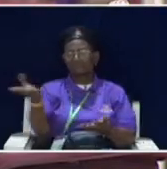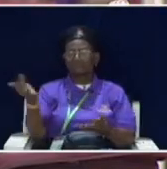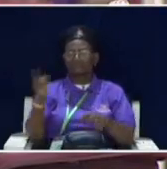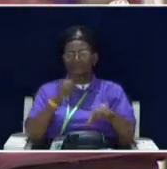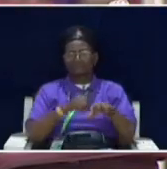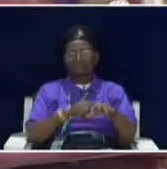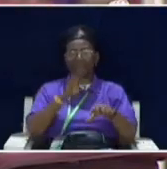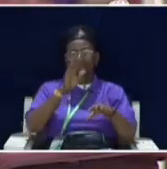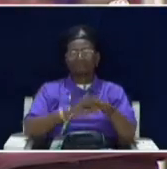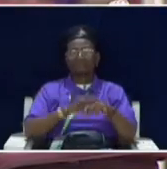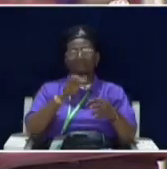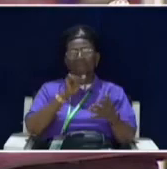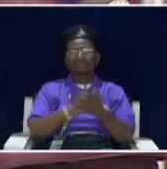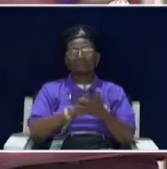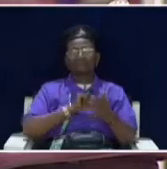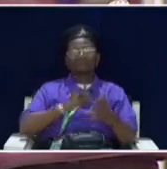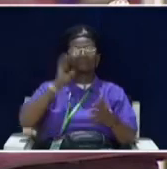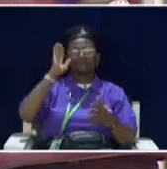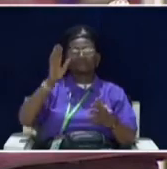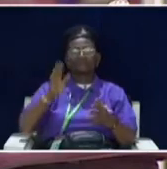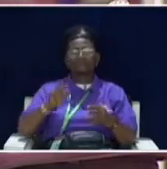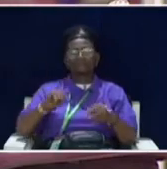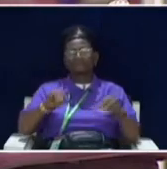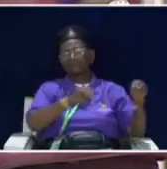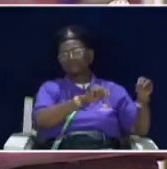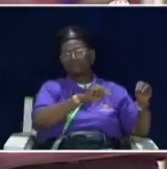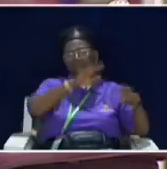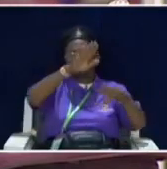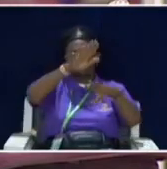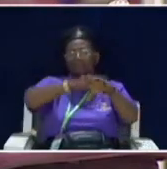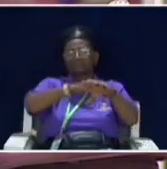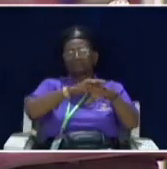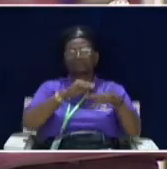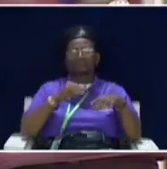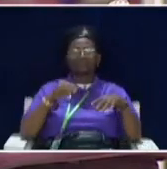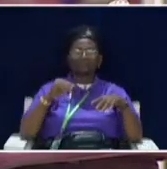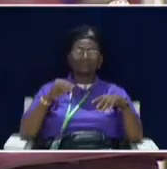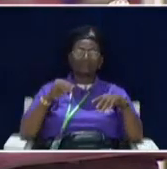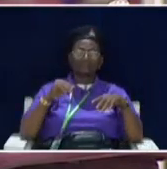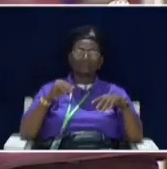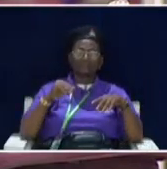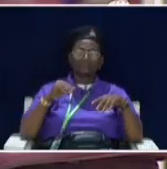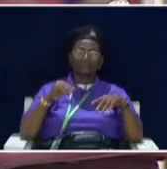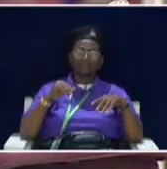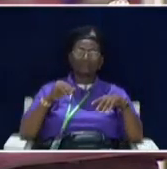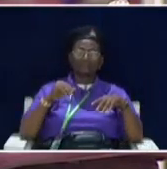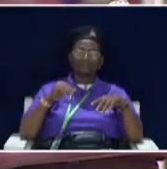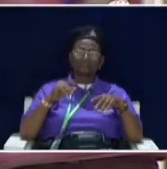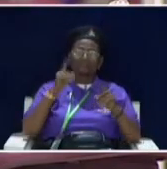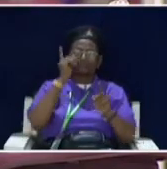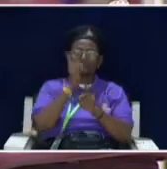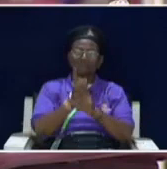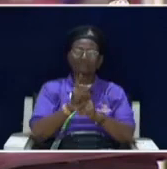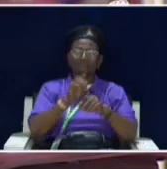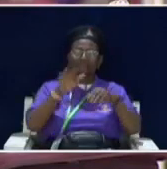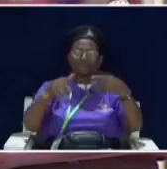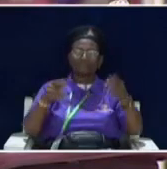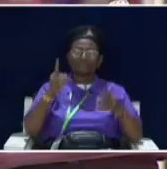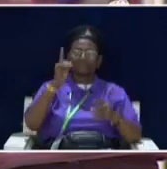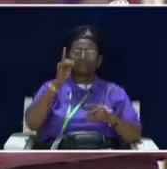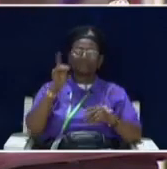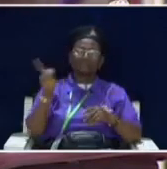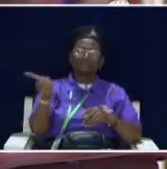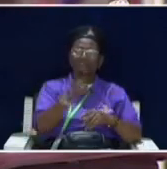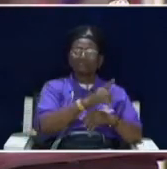move on. Mi o ni gba wa lakoko lori eleyi akunte si waju ni. And I just give you just one illustration. Ma